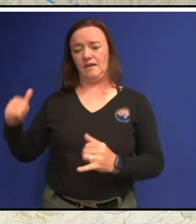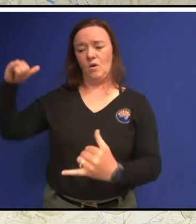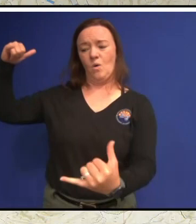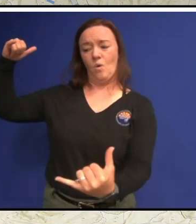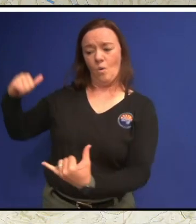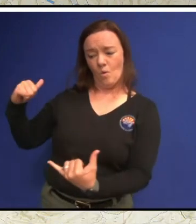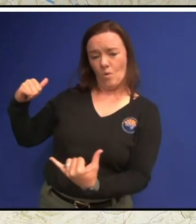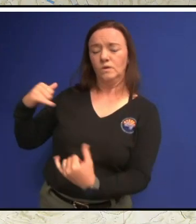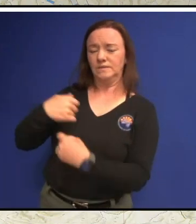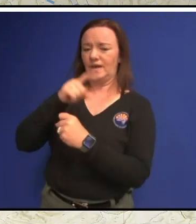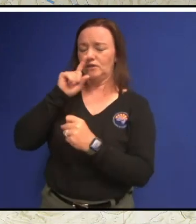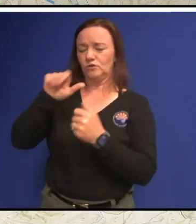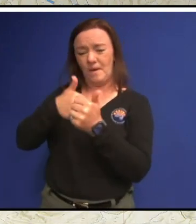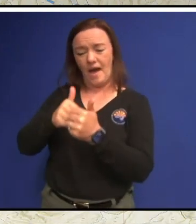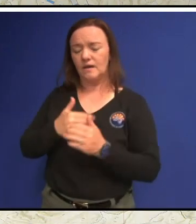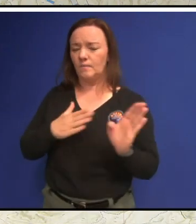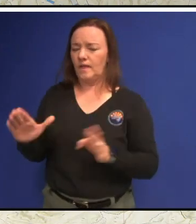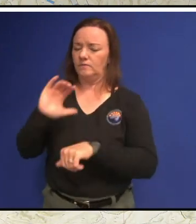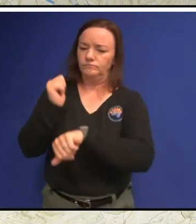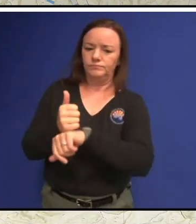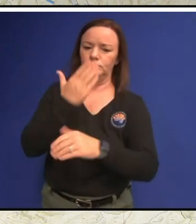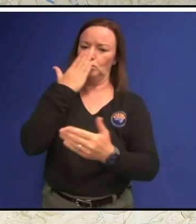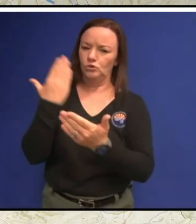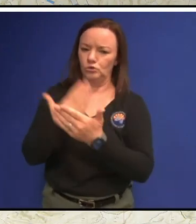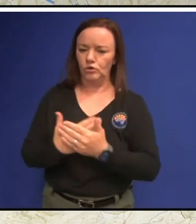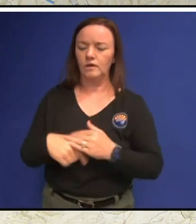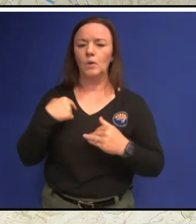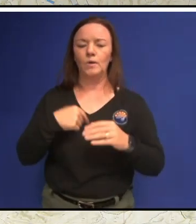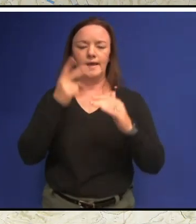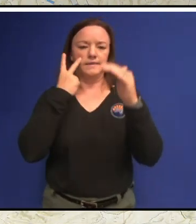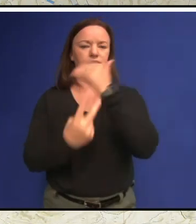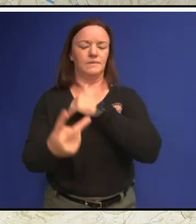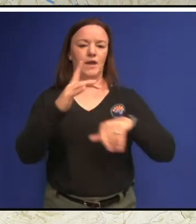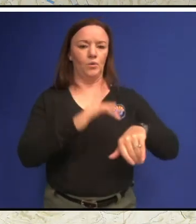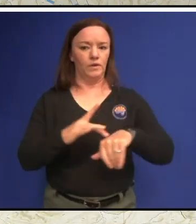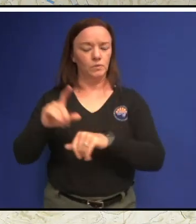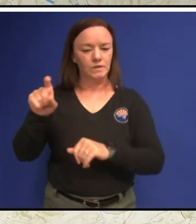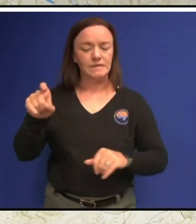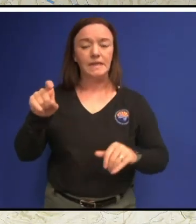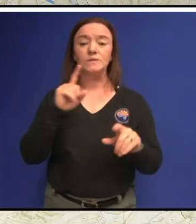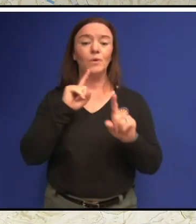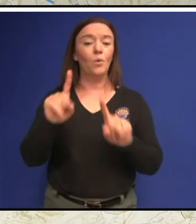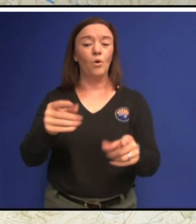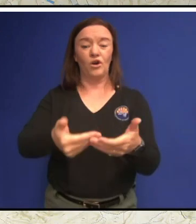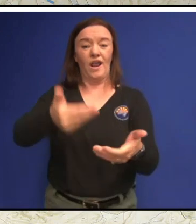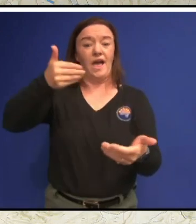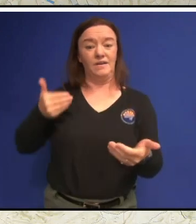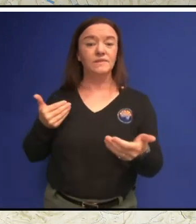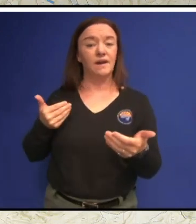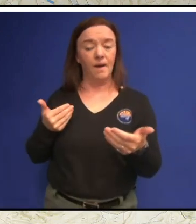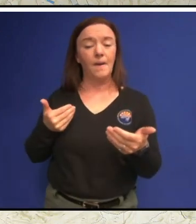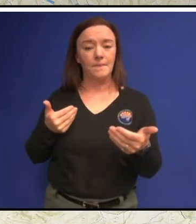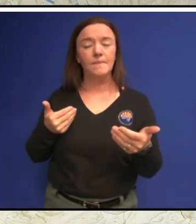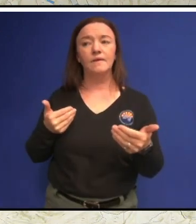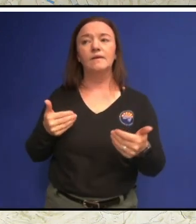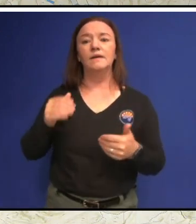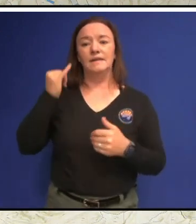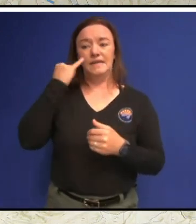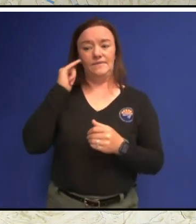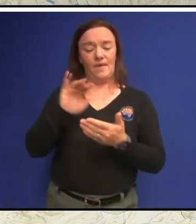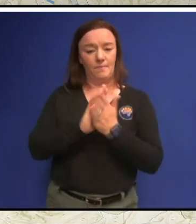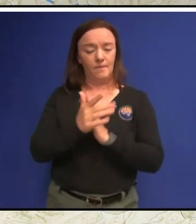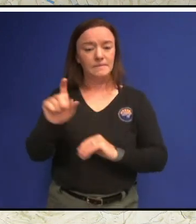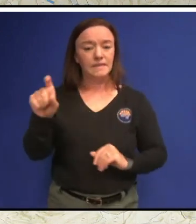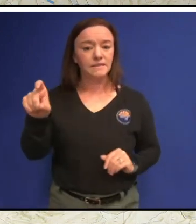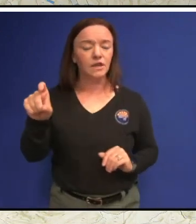be, that we've anticipated the resource needs. We've ordered ahead of time if something like that over the coming days was to become necessary, and that